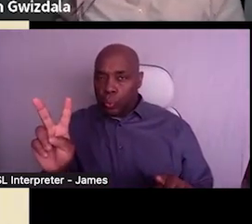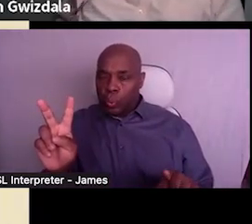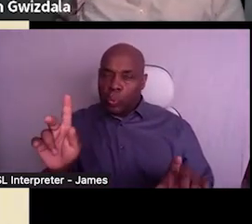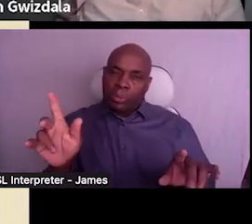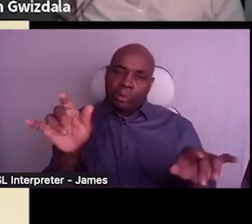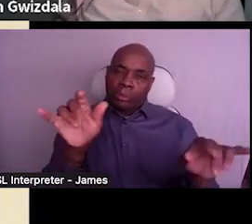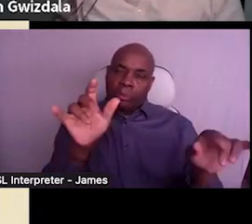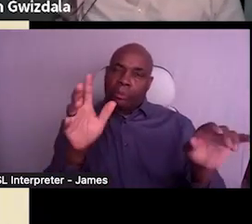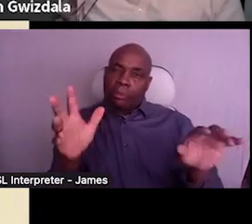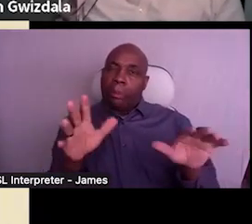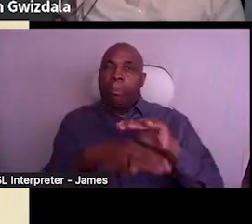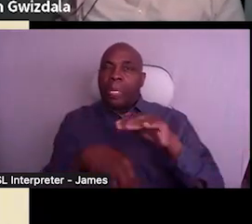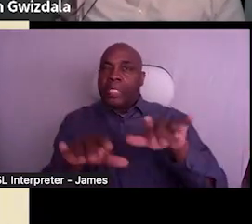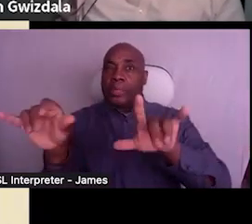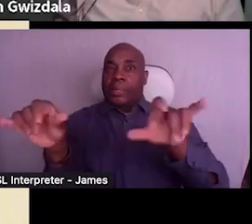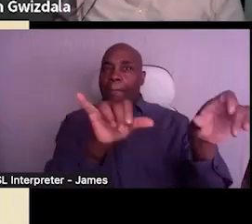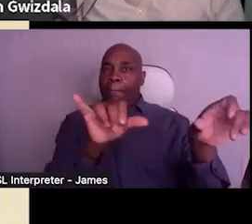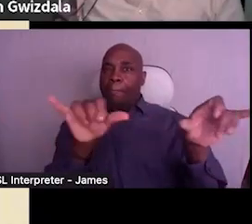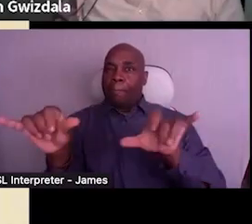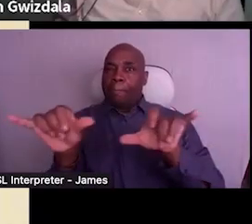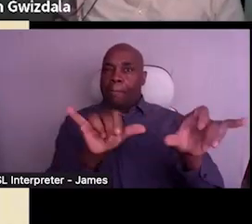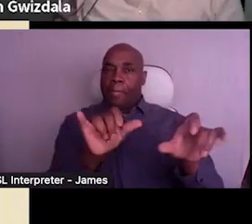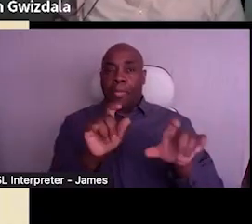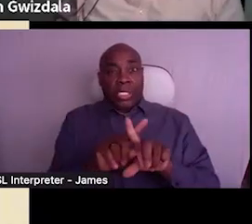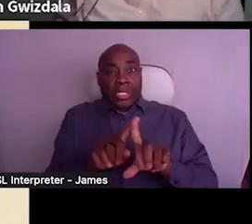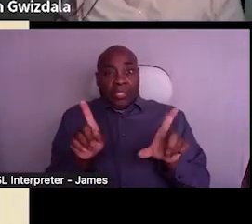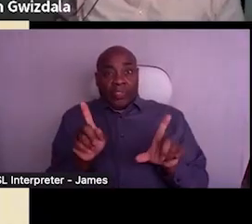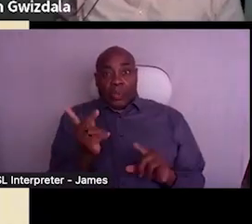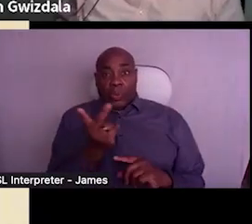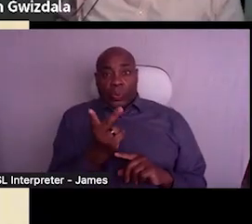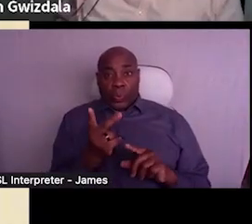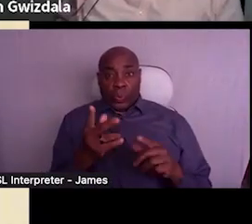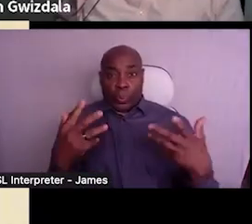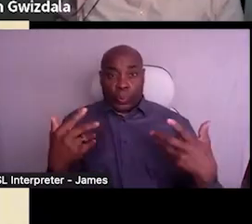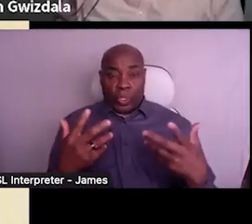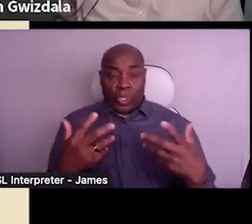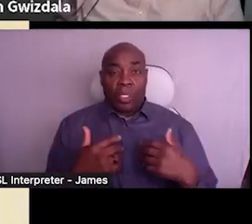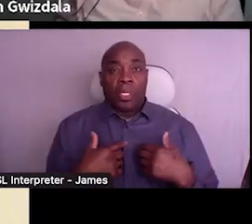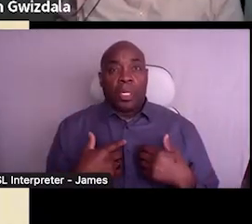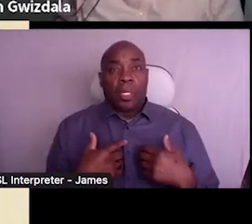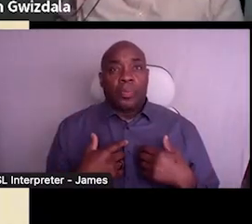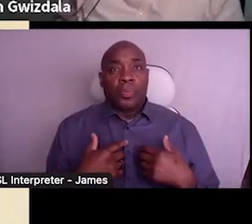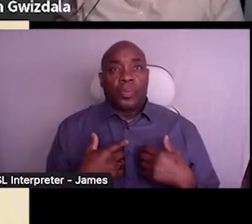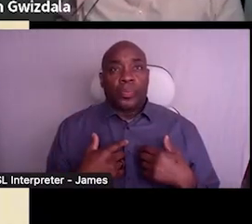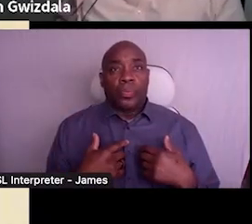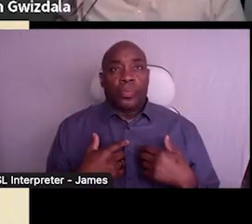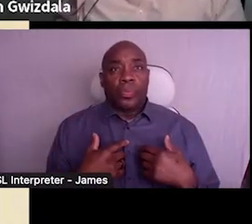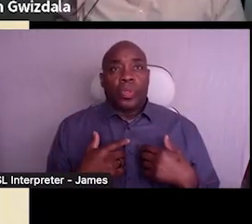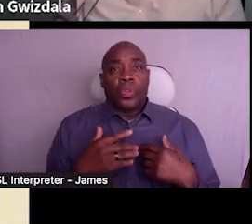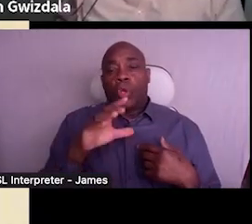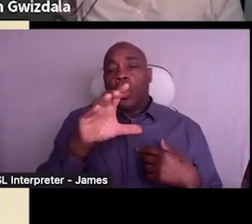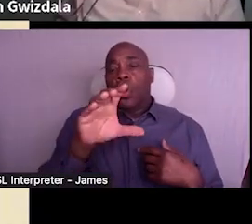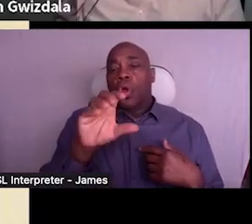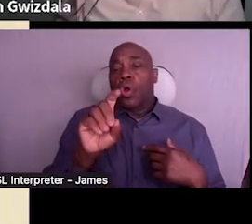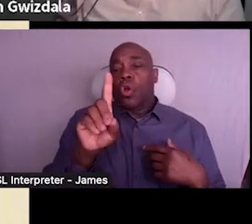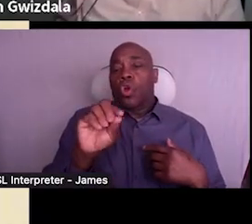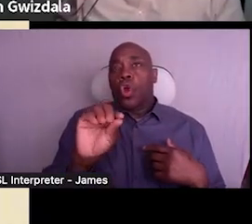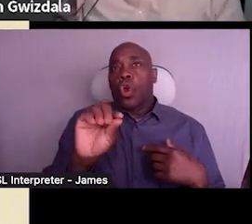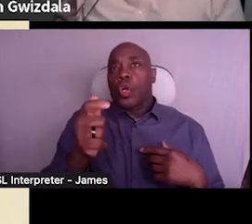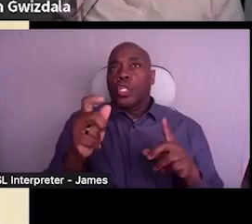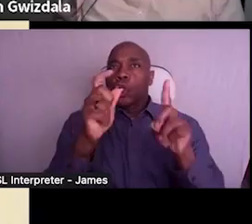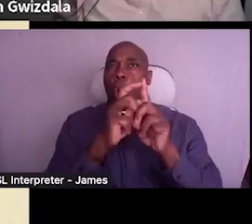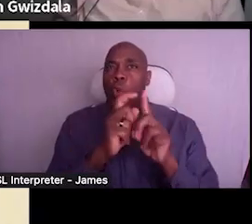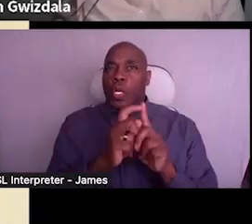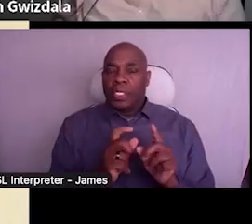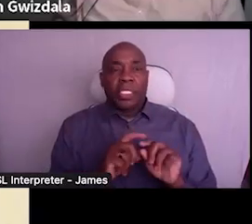same. The only difference between the two is that there's a little bit of difference in the coding, but the words